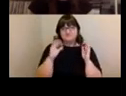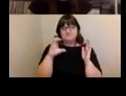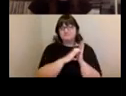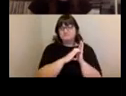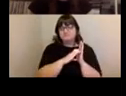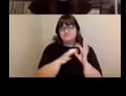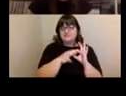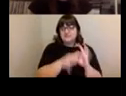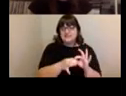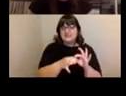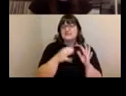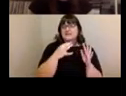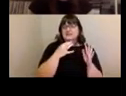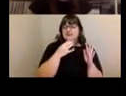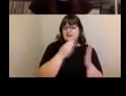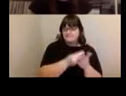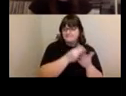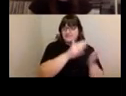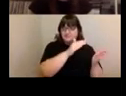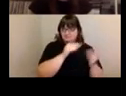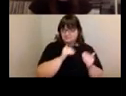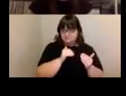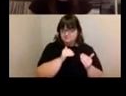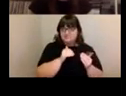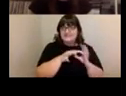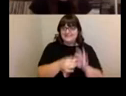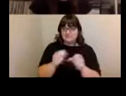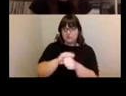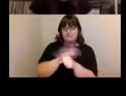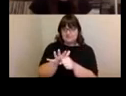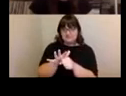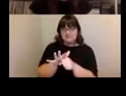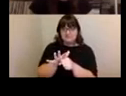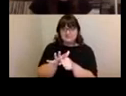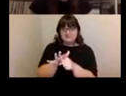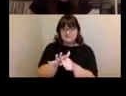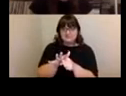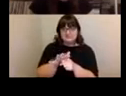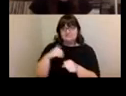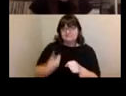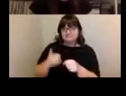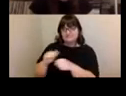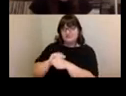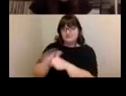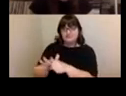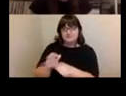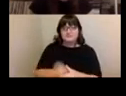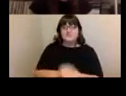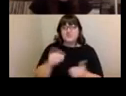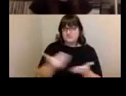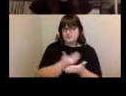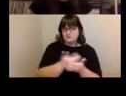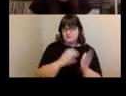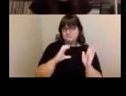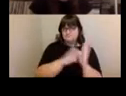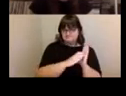that we received from COVID-related funding sources due to the pandemic. So that's sort of a new section that has